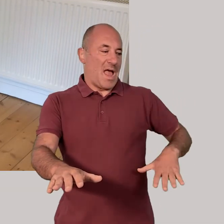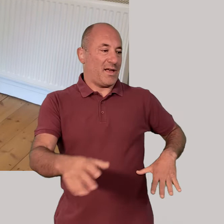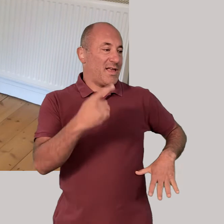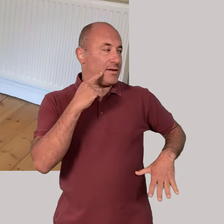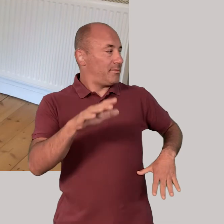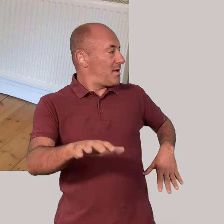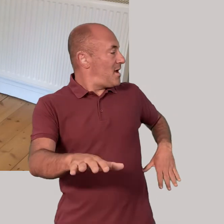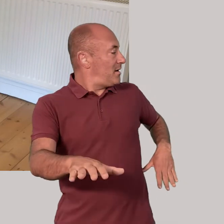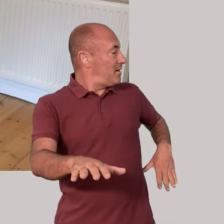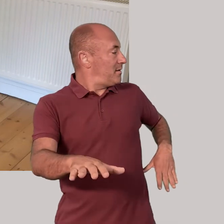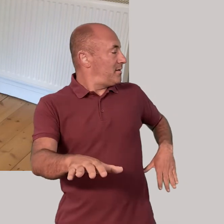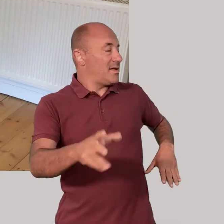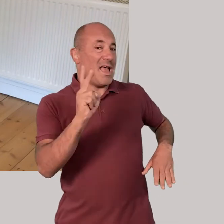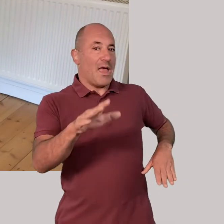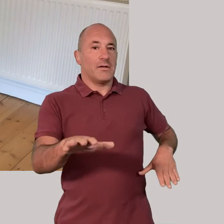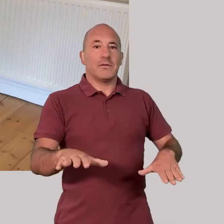backwards. Even your head.